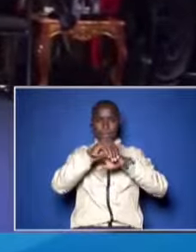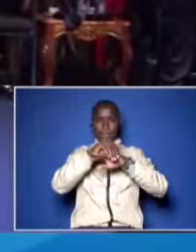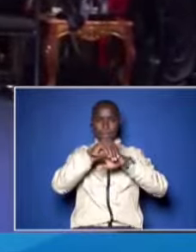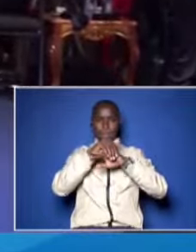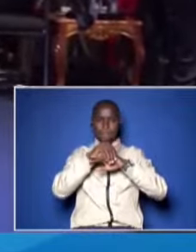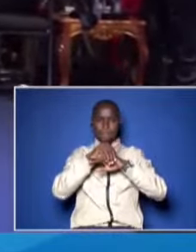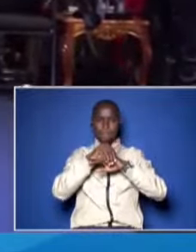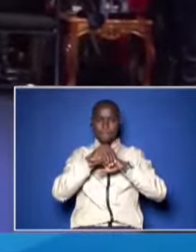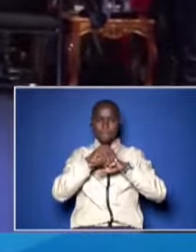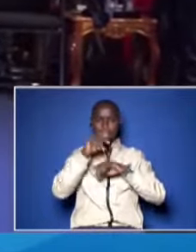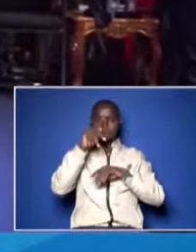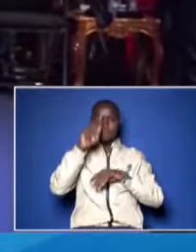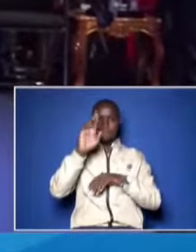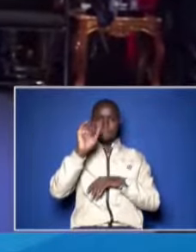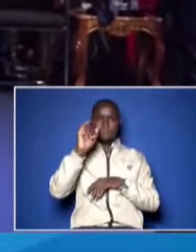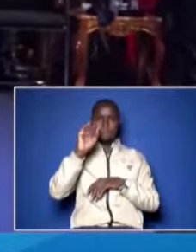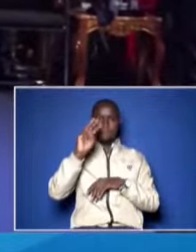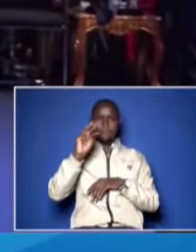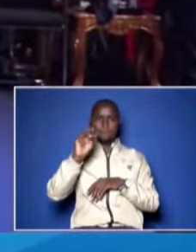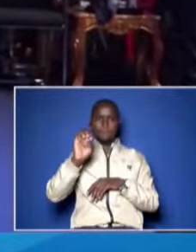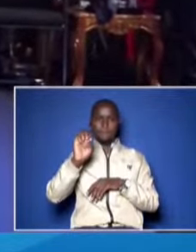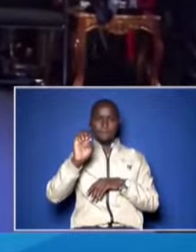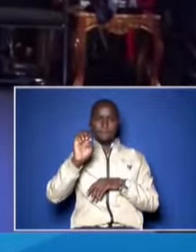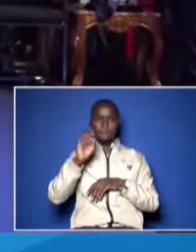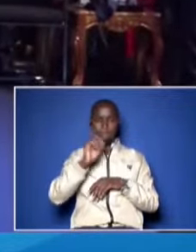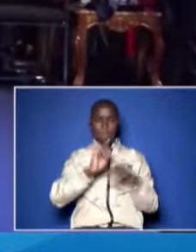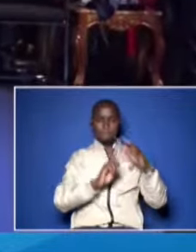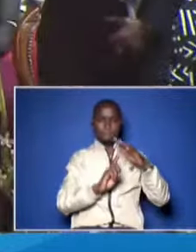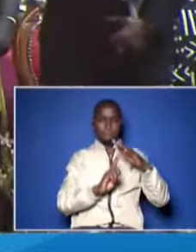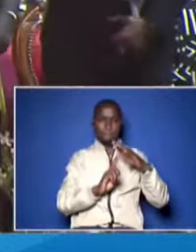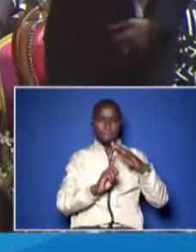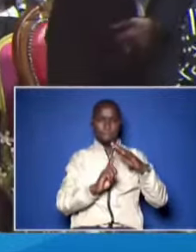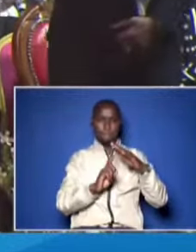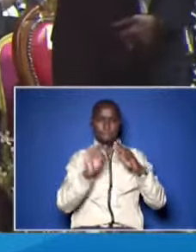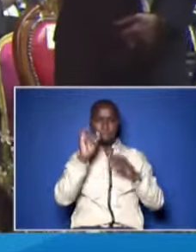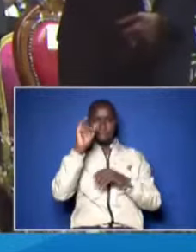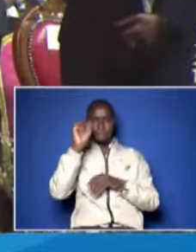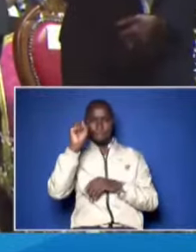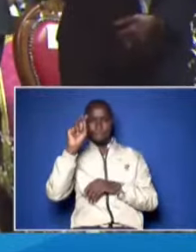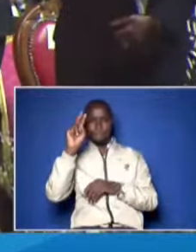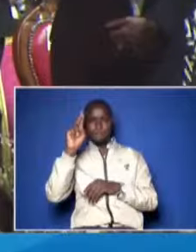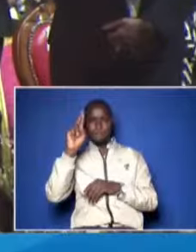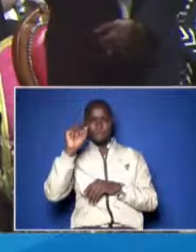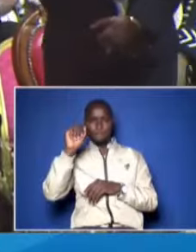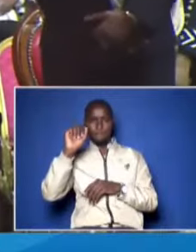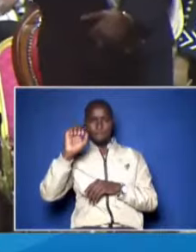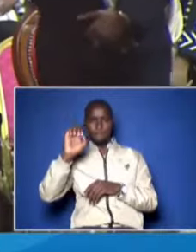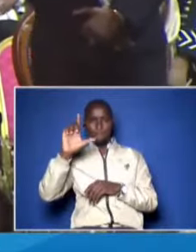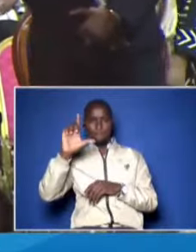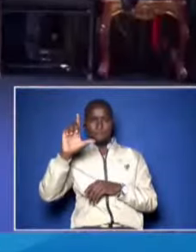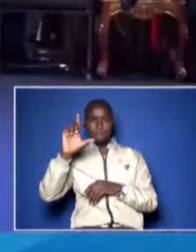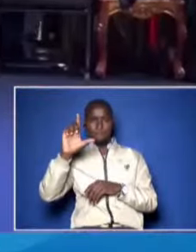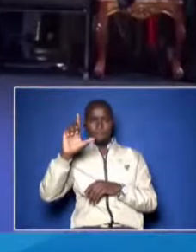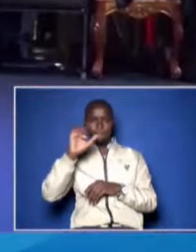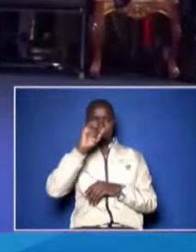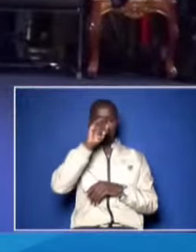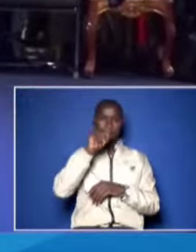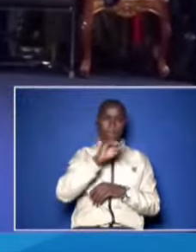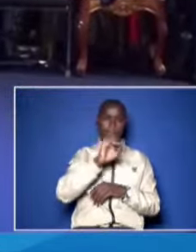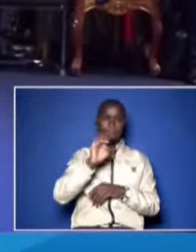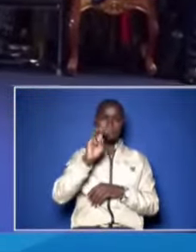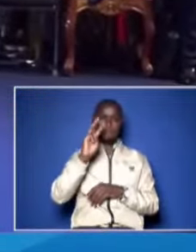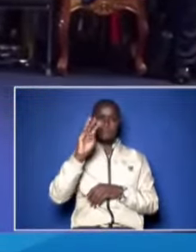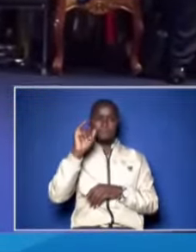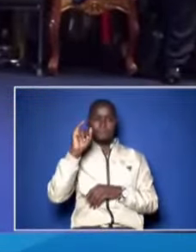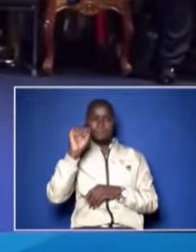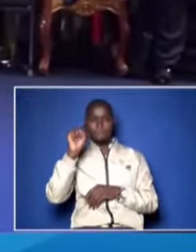her prime minister Israeli Prime Minister of Israel the Jewish prime minister prime minister she